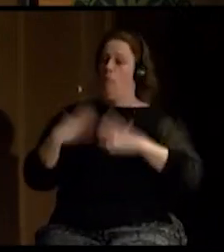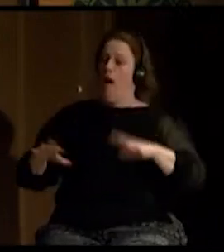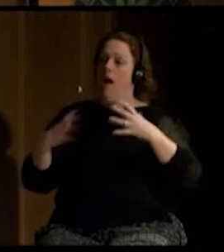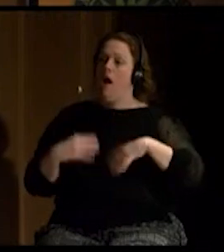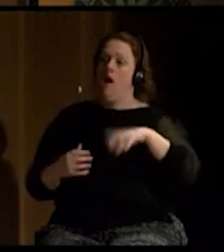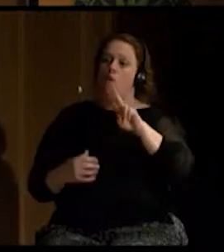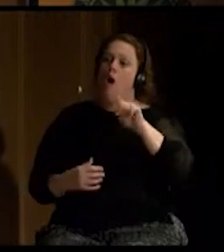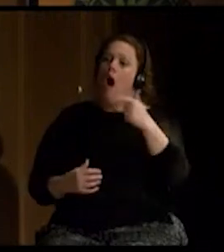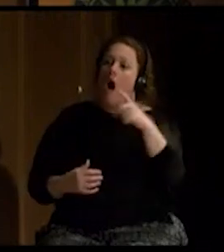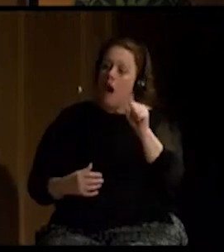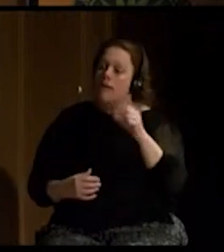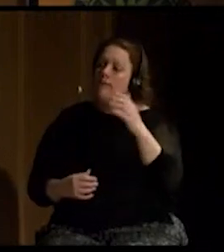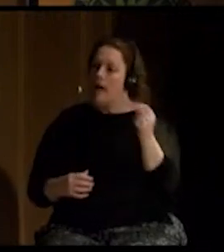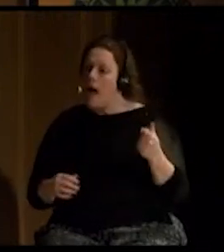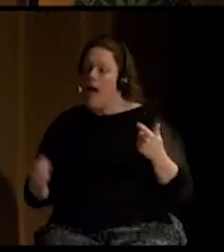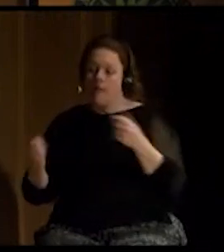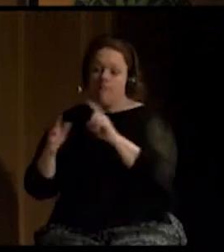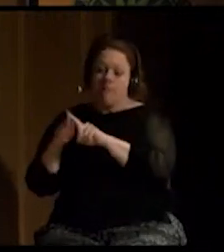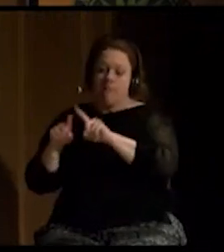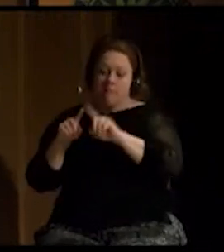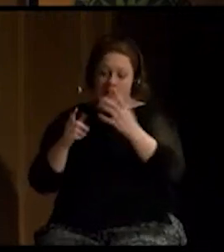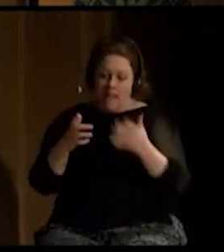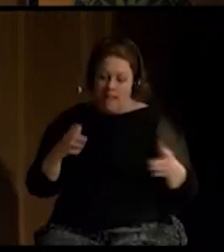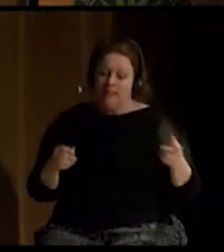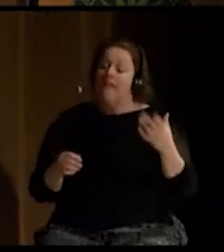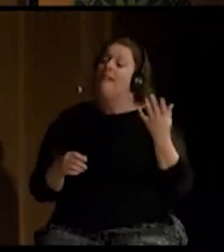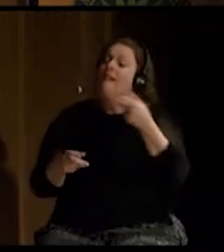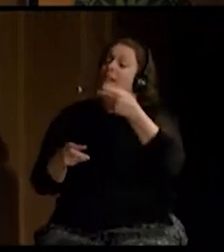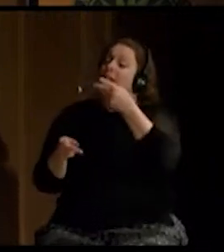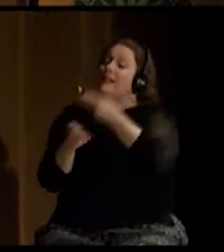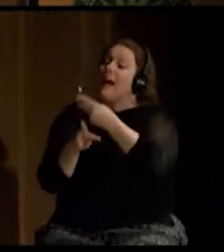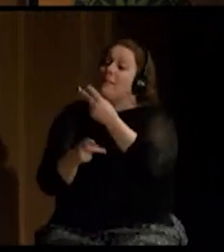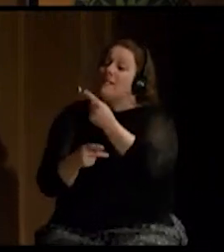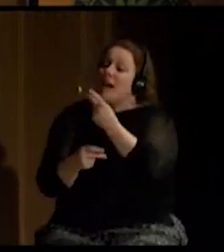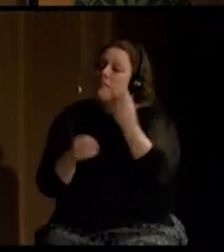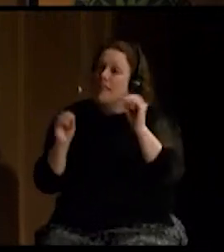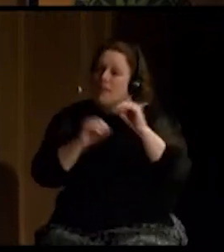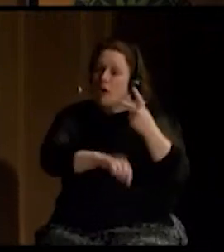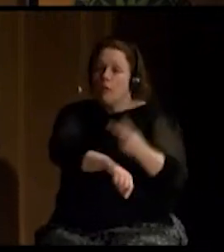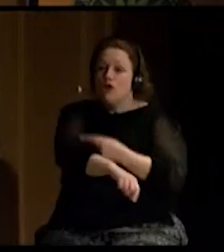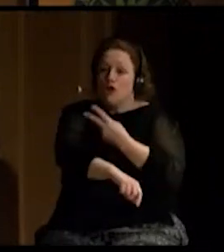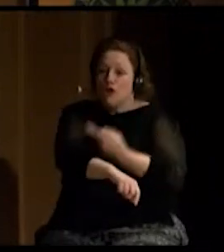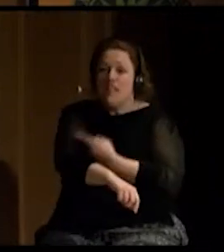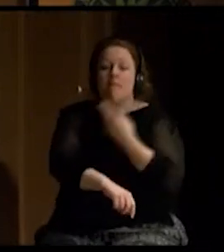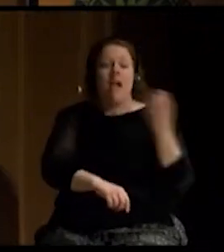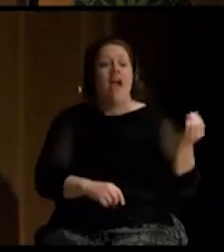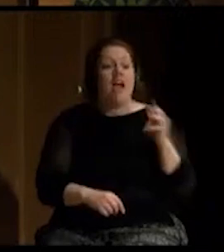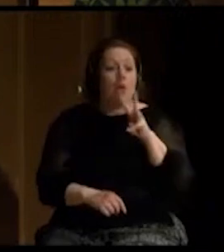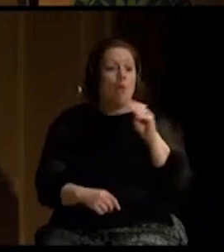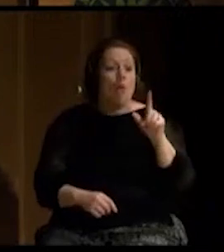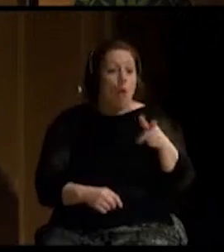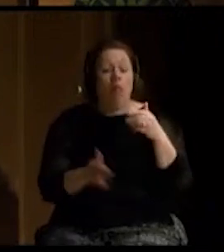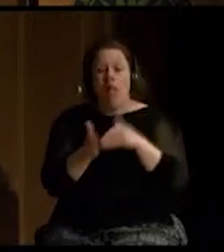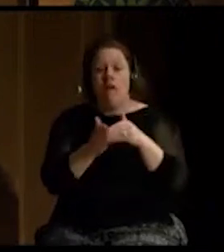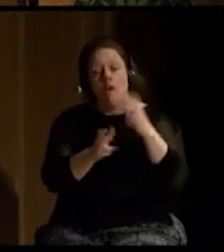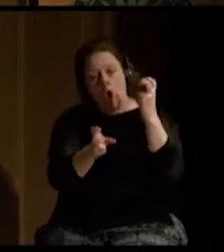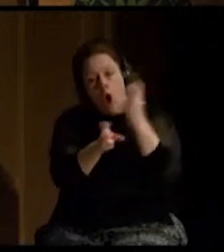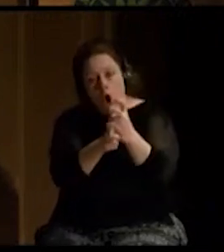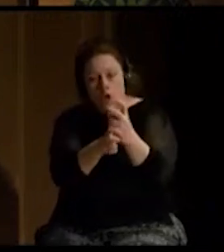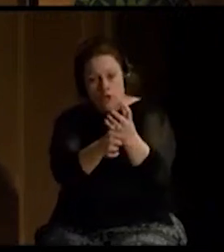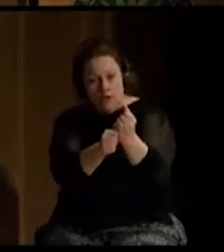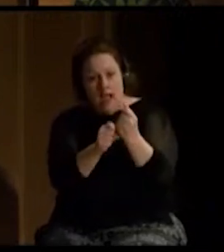woolly dogs, they were kept because there were no sheep, and mountain goat wool was often difficult to obtain. So these dogs